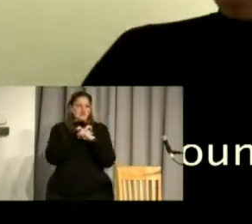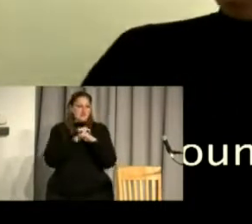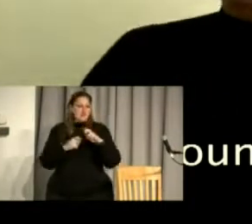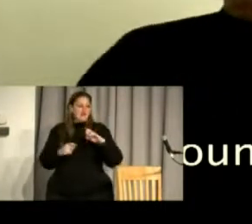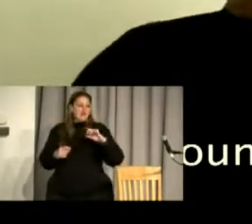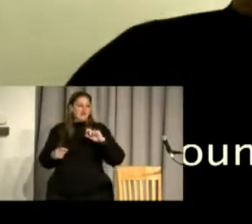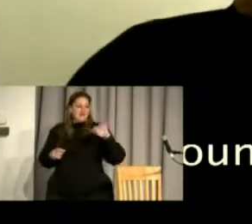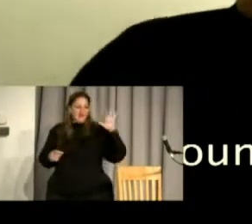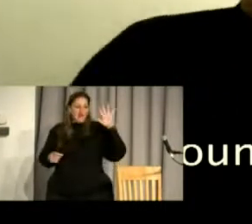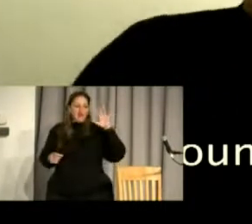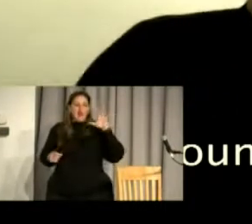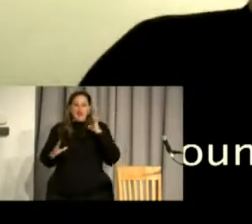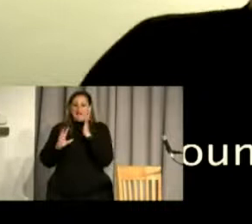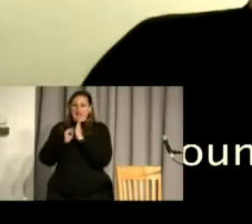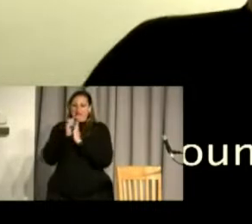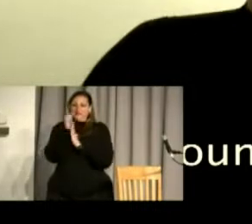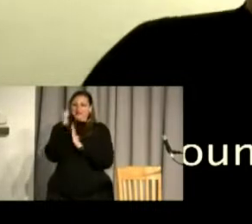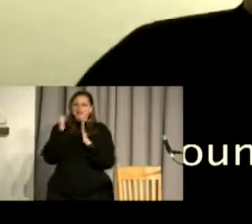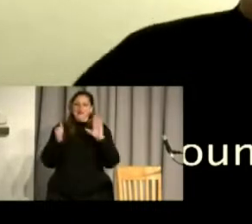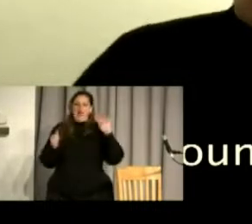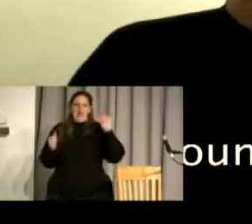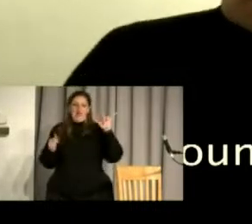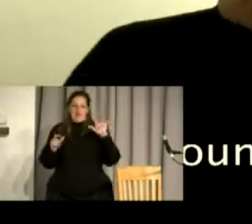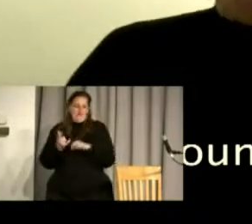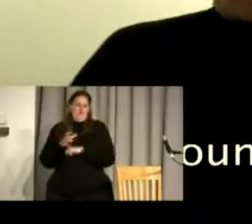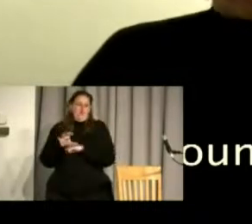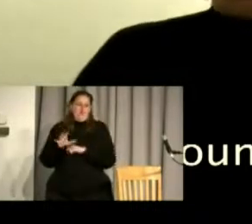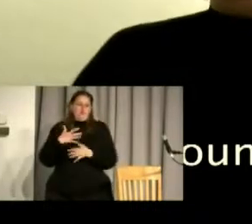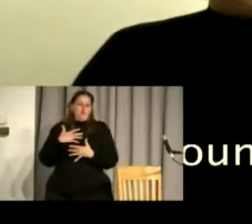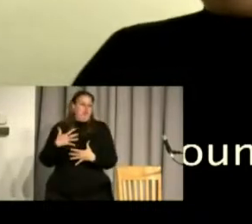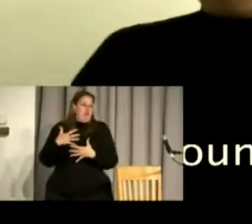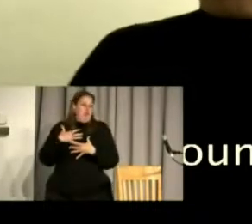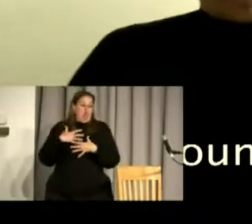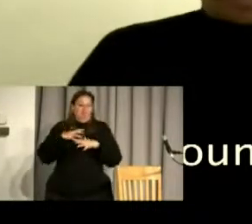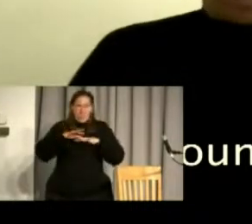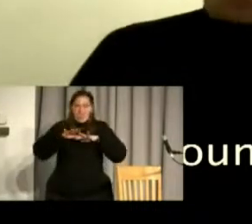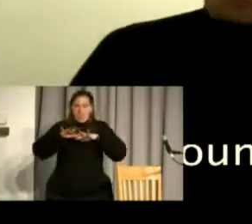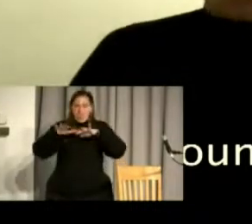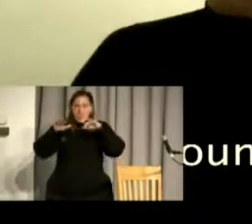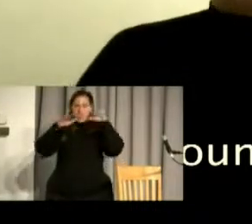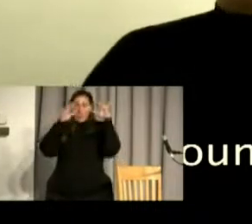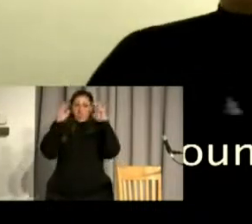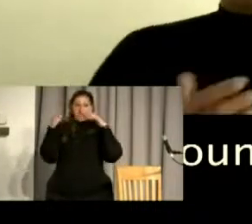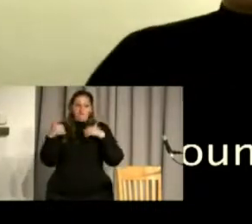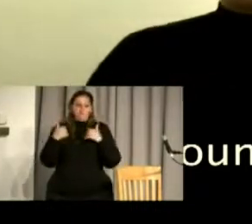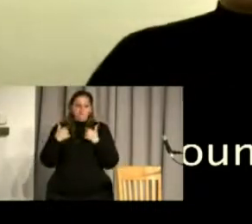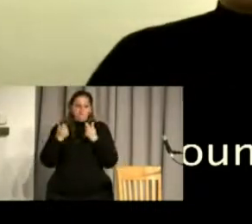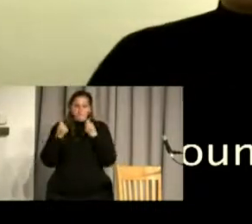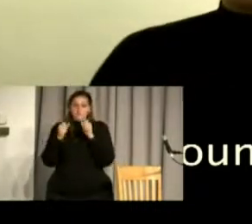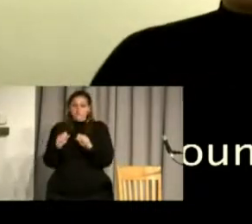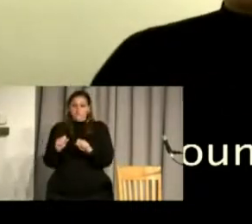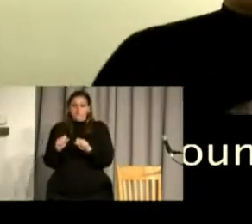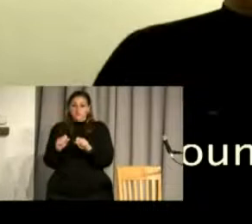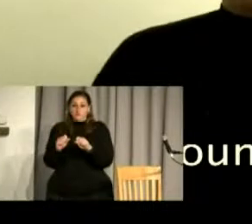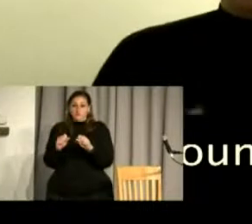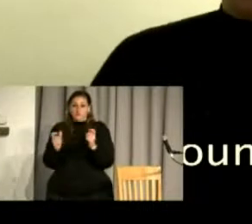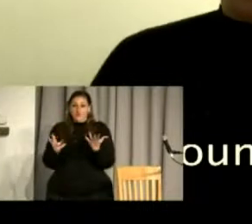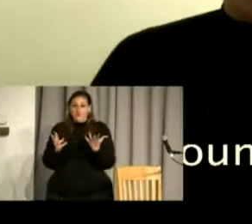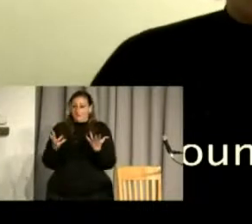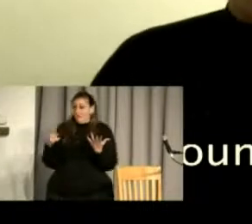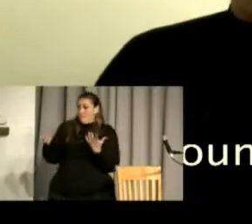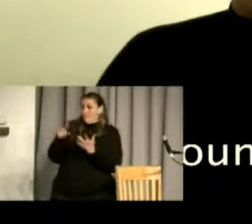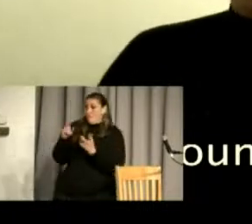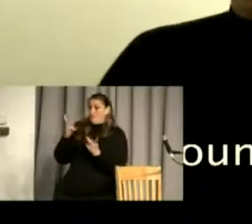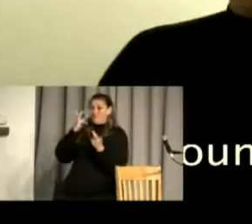communities in Cancer Alley are forced to breathe. Our endeavor with this work was to bring